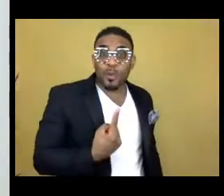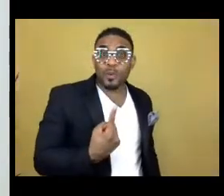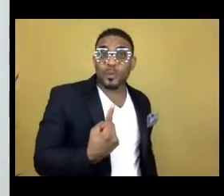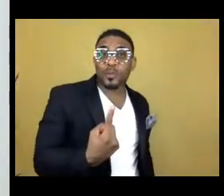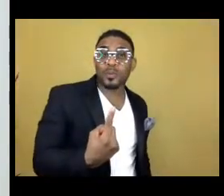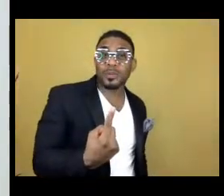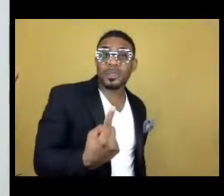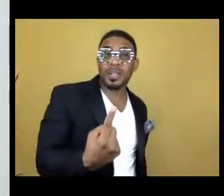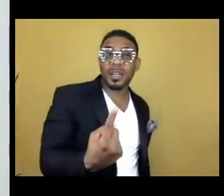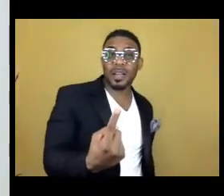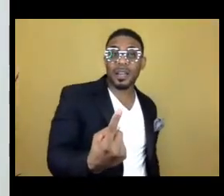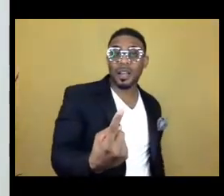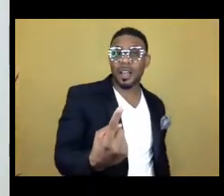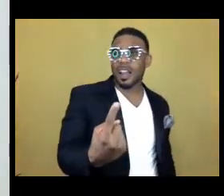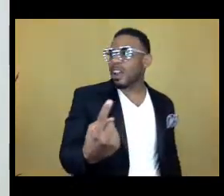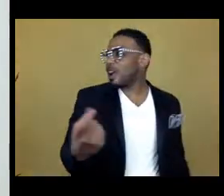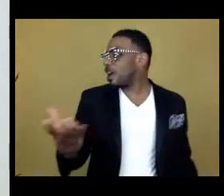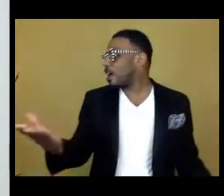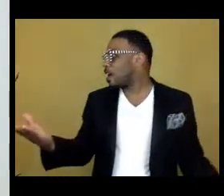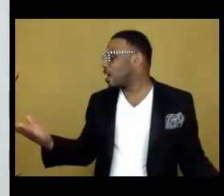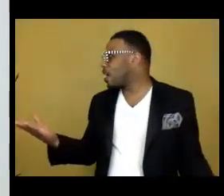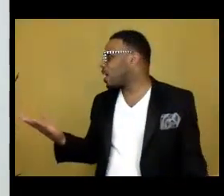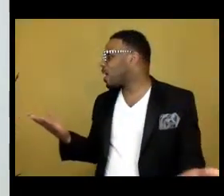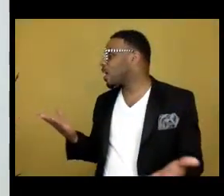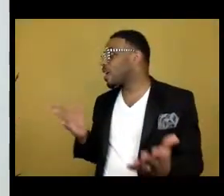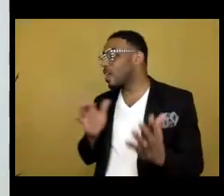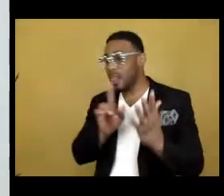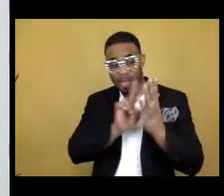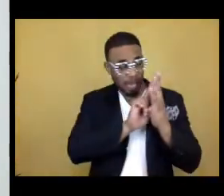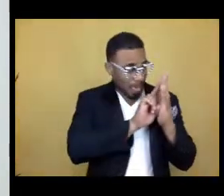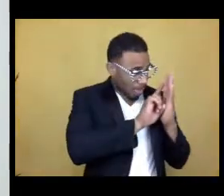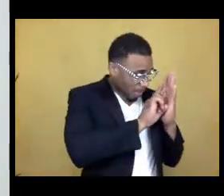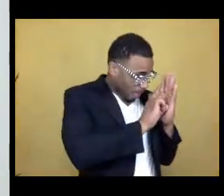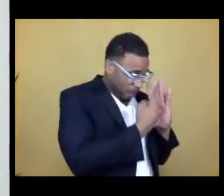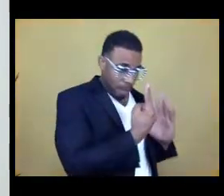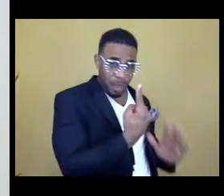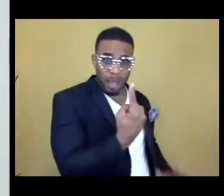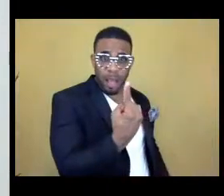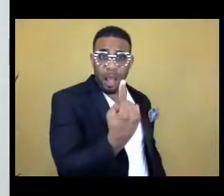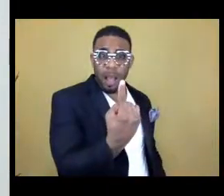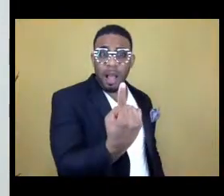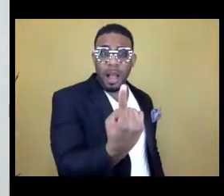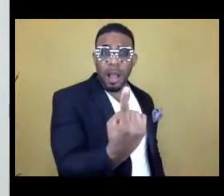alone out here on